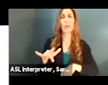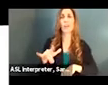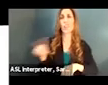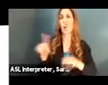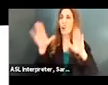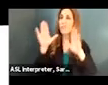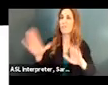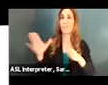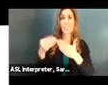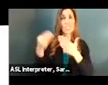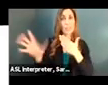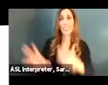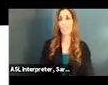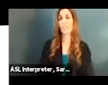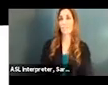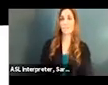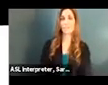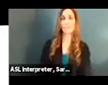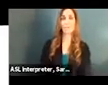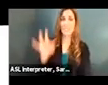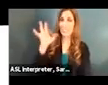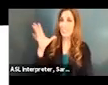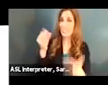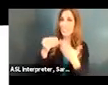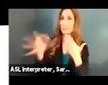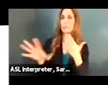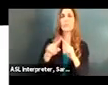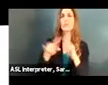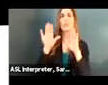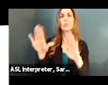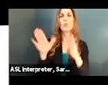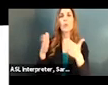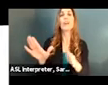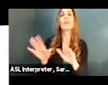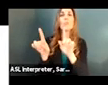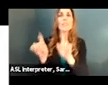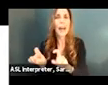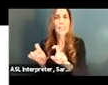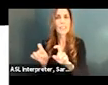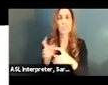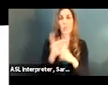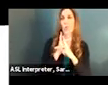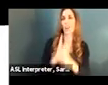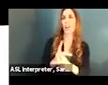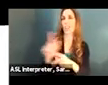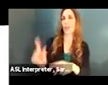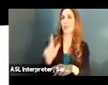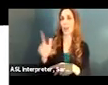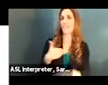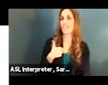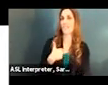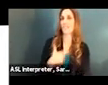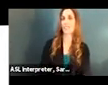incredibly expensive. And so they're a great way to try that out. And they're in our lending library, so they're ready to go.